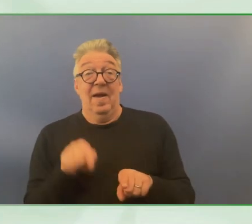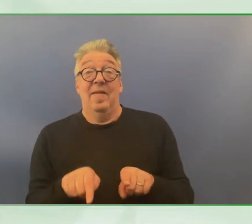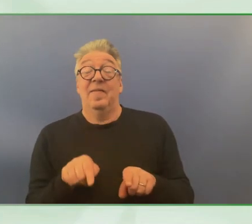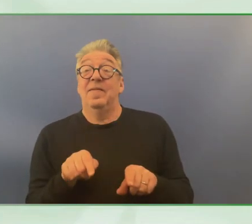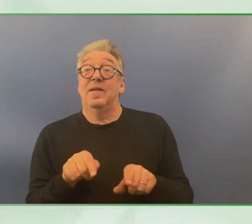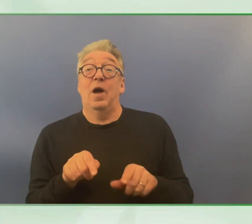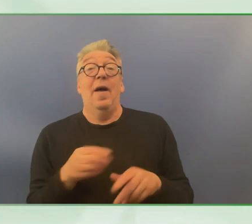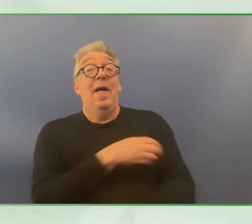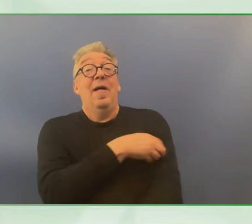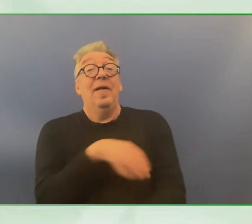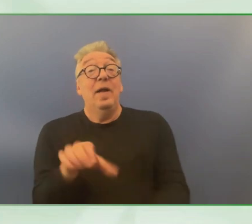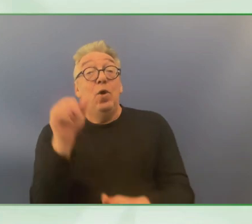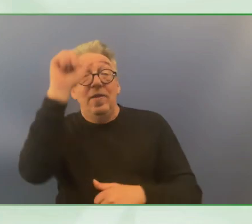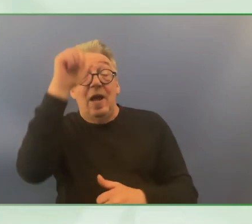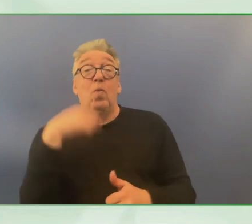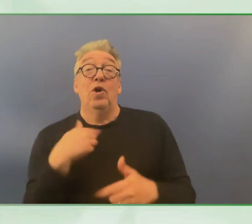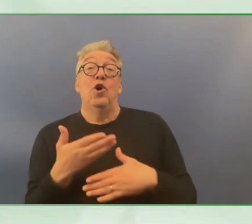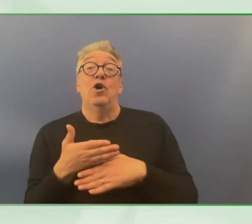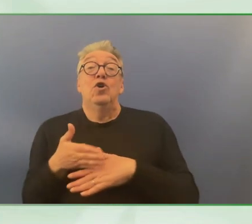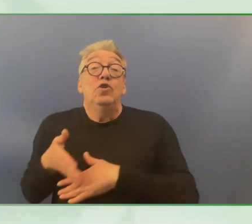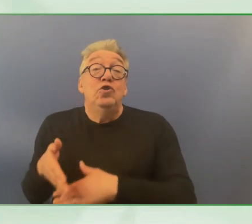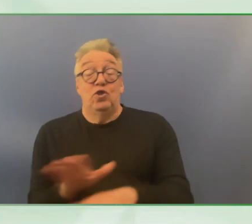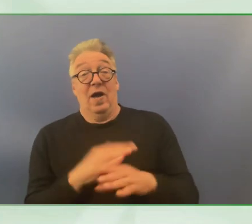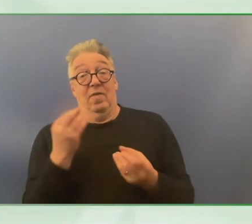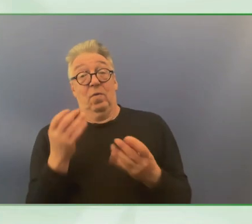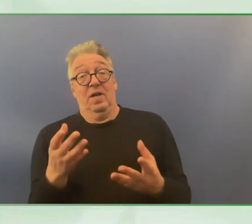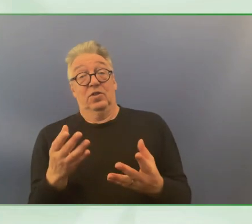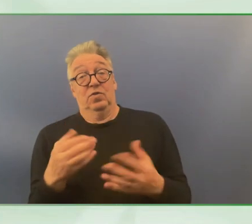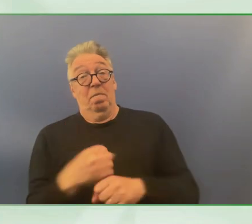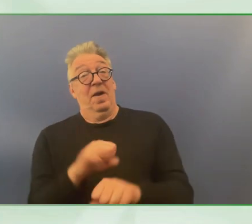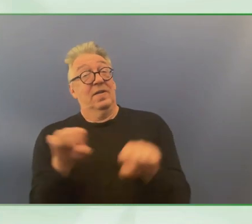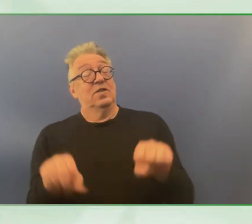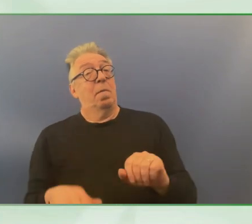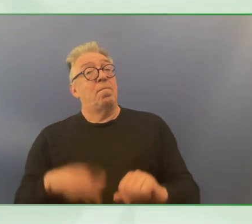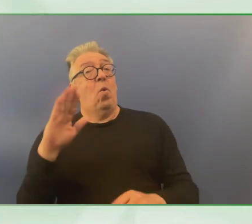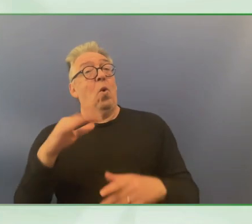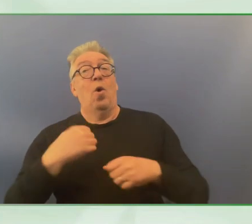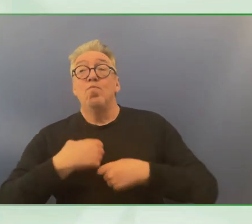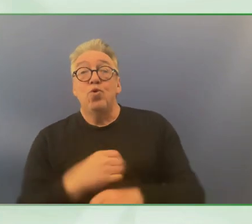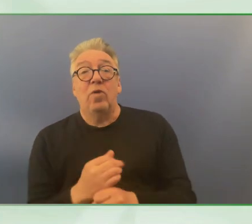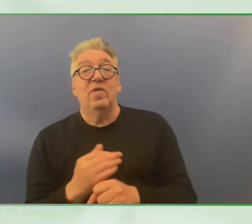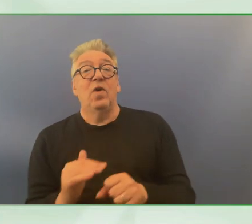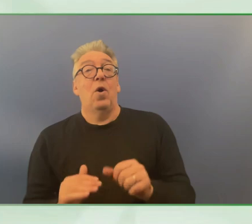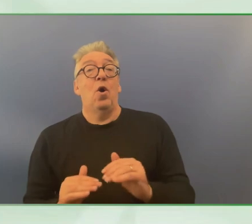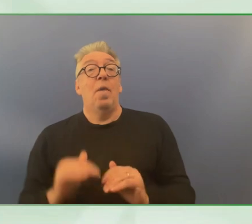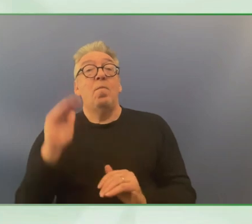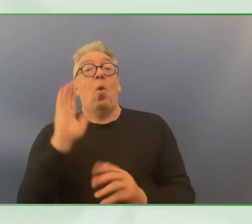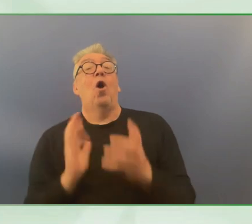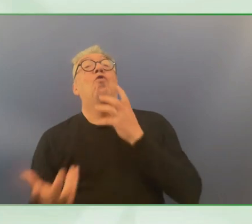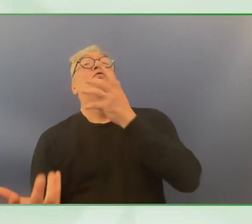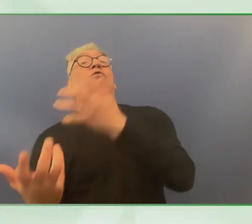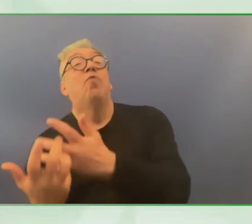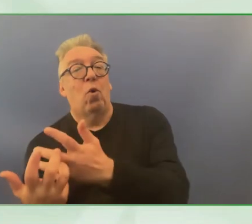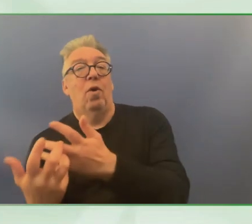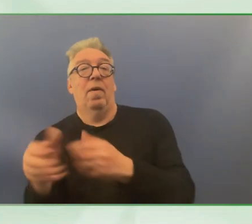the system more innovative, more productive, and more for the people. And